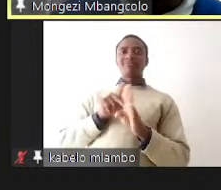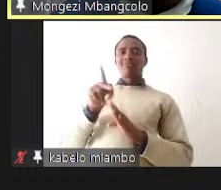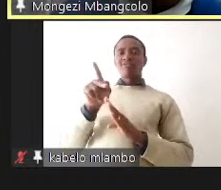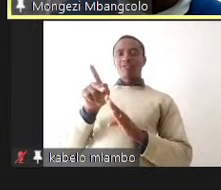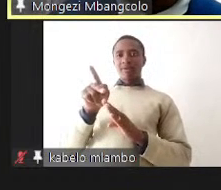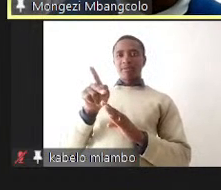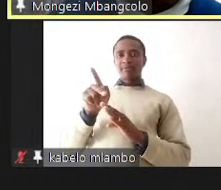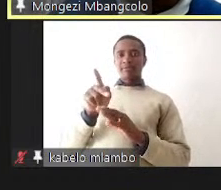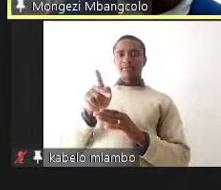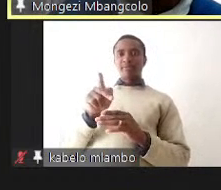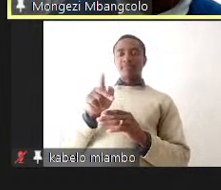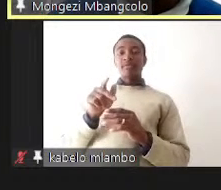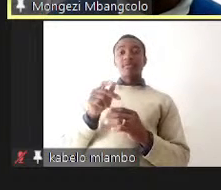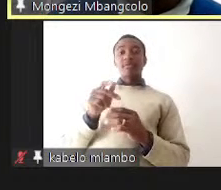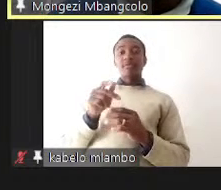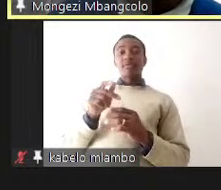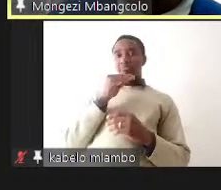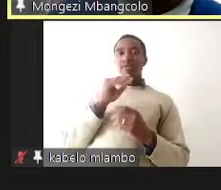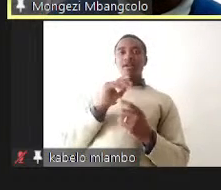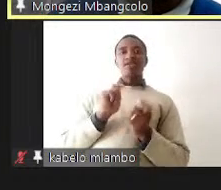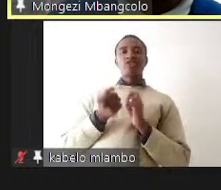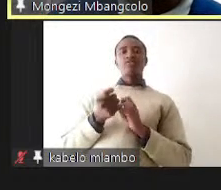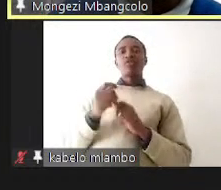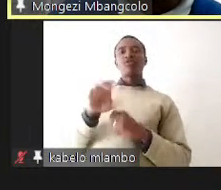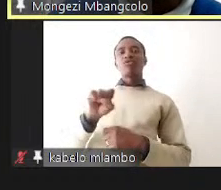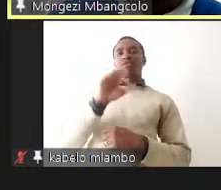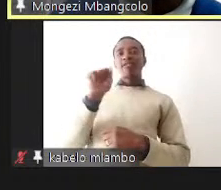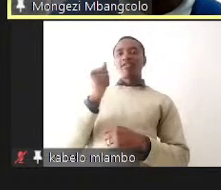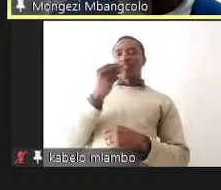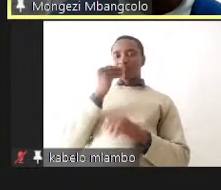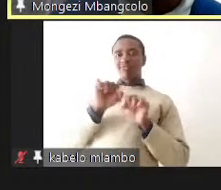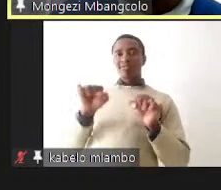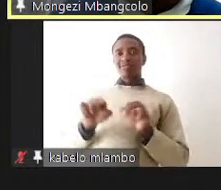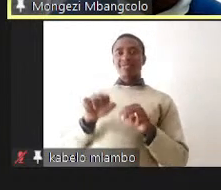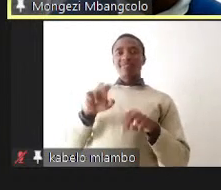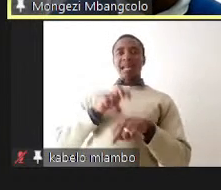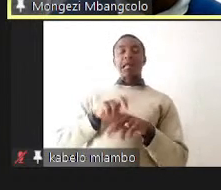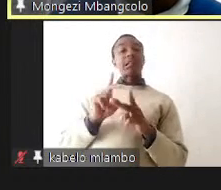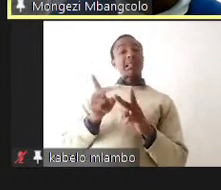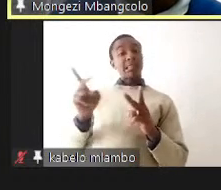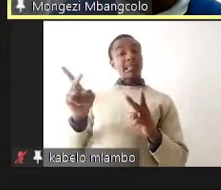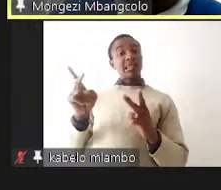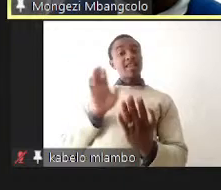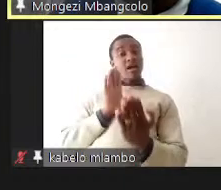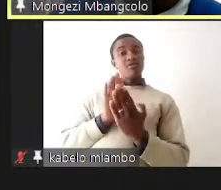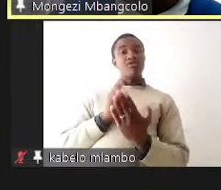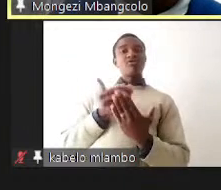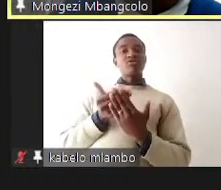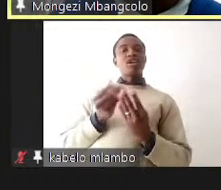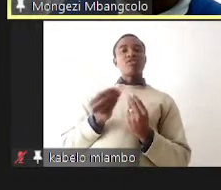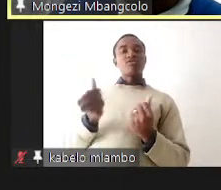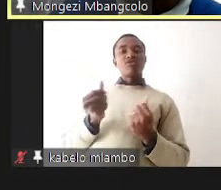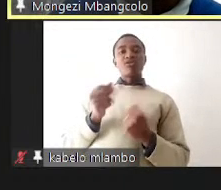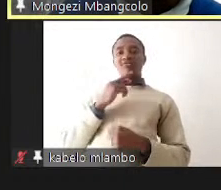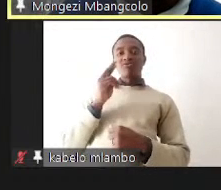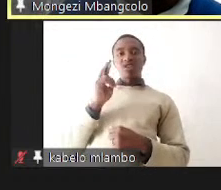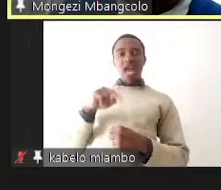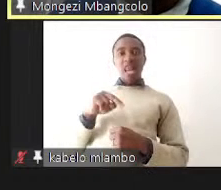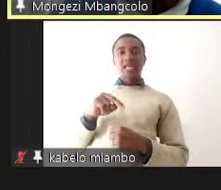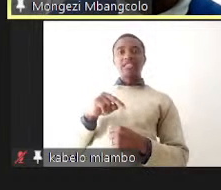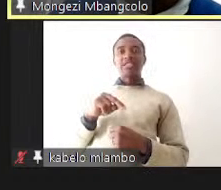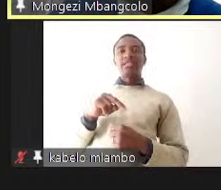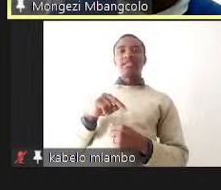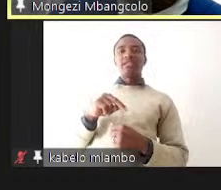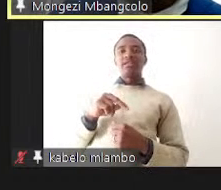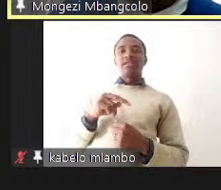the transformation of the South African food system requires a multi-dimensional approach to address the reality that approximately half